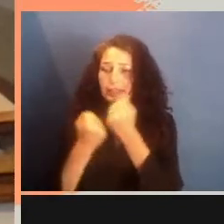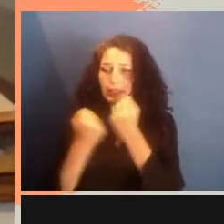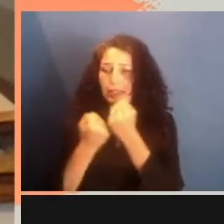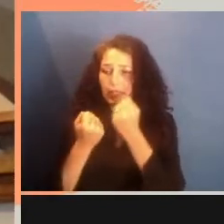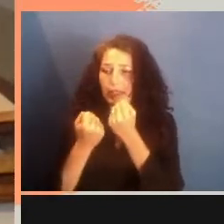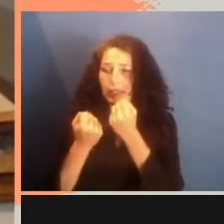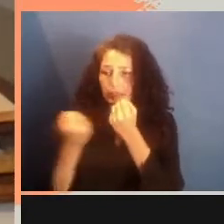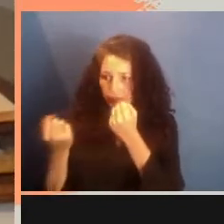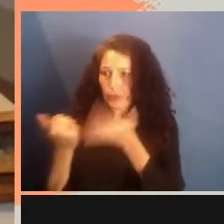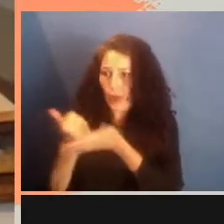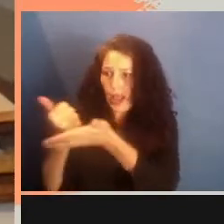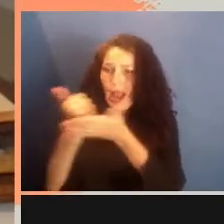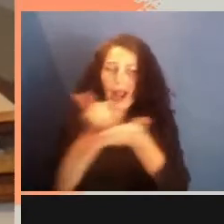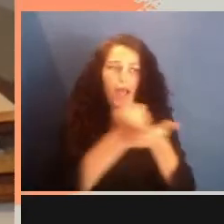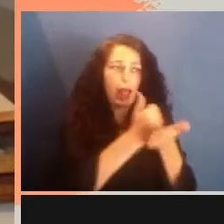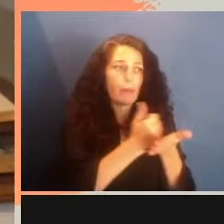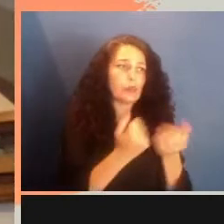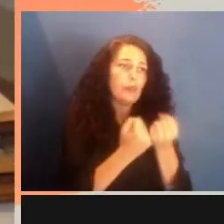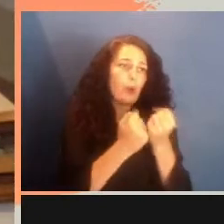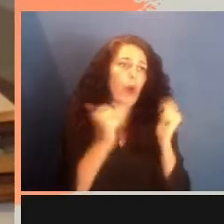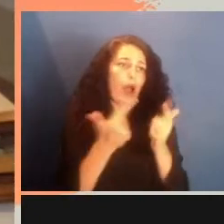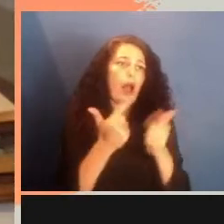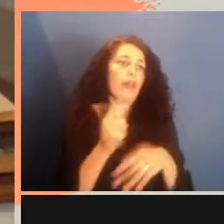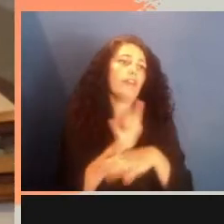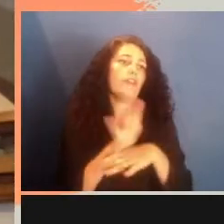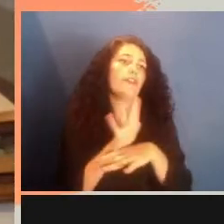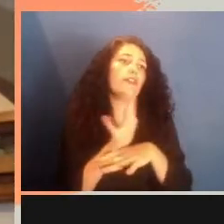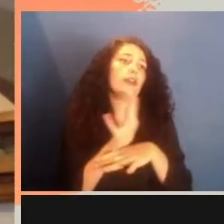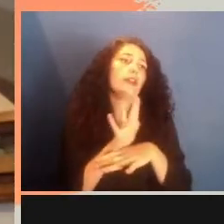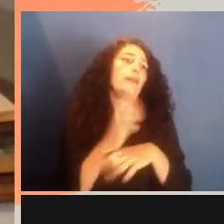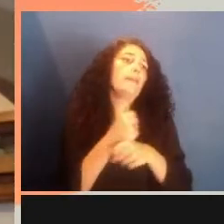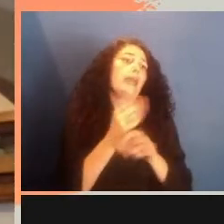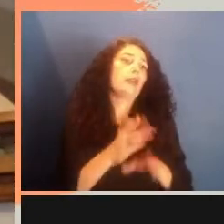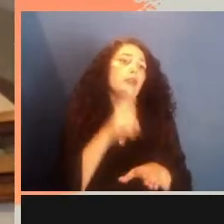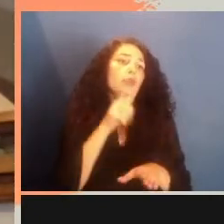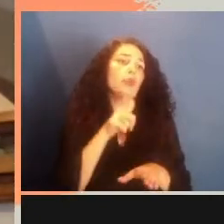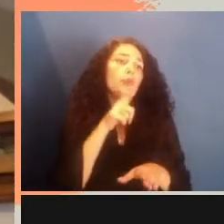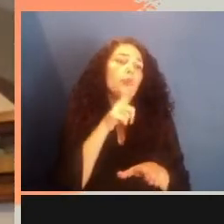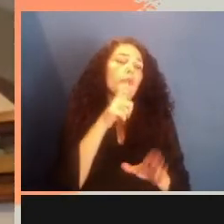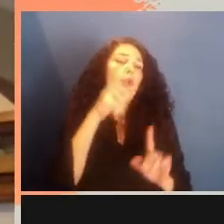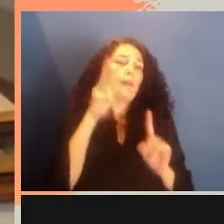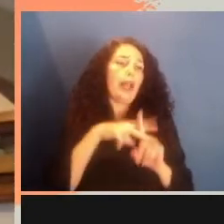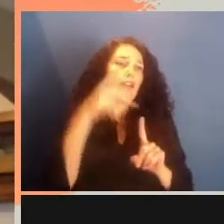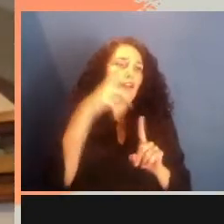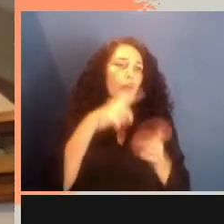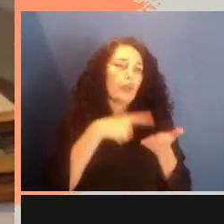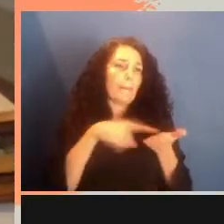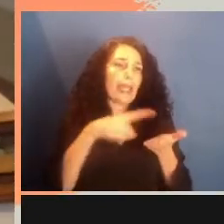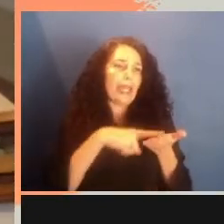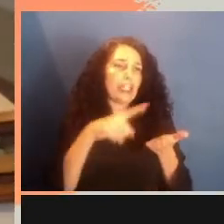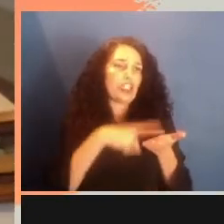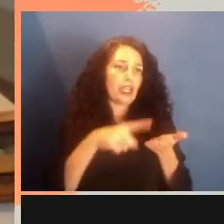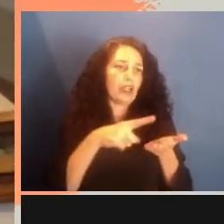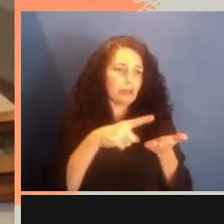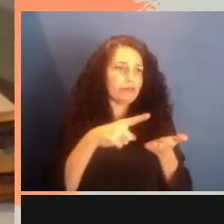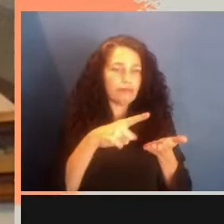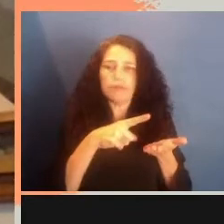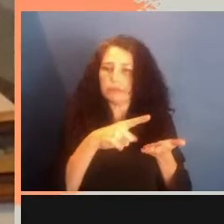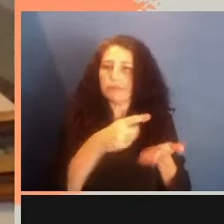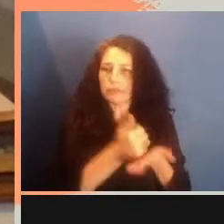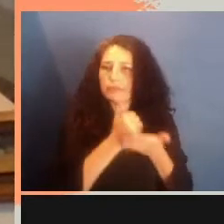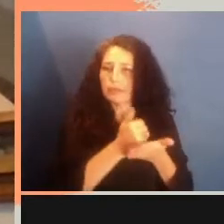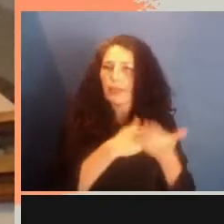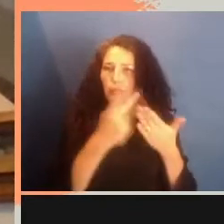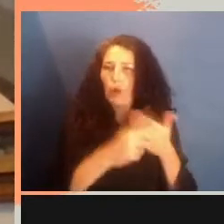help support filmmakers who were applying for the Paycheck Protection Program and other kinds of federal relief. And we had a conversation with